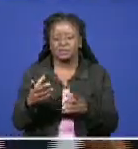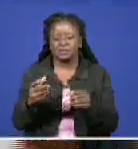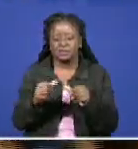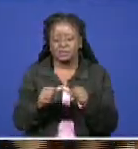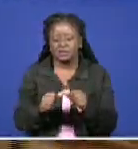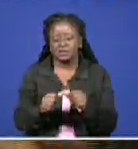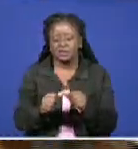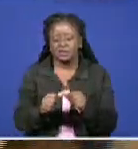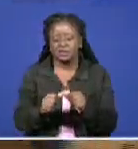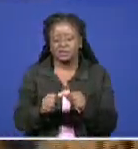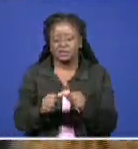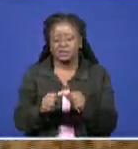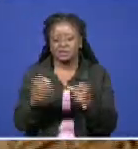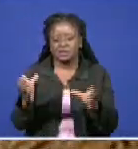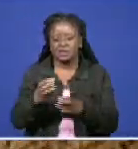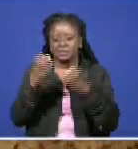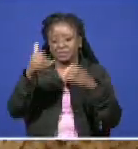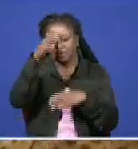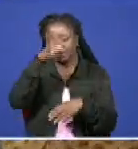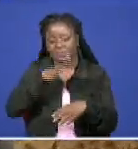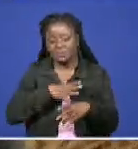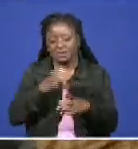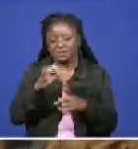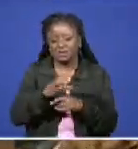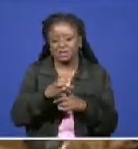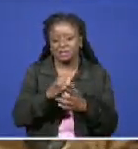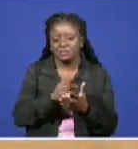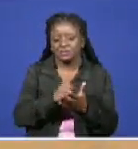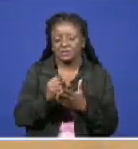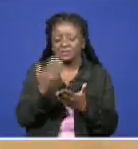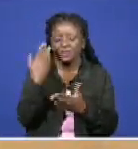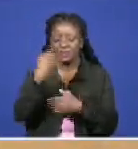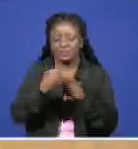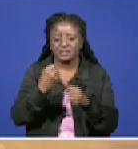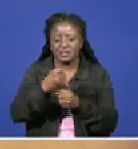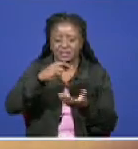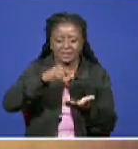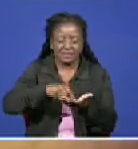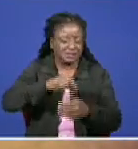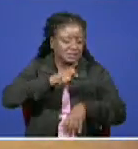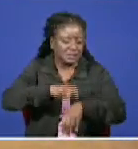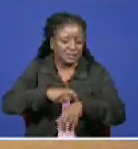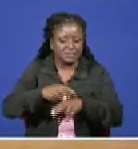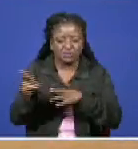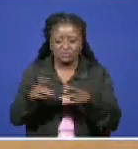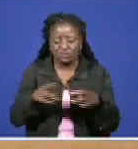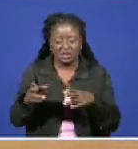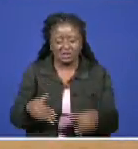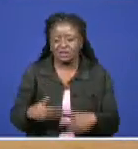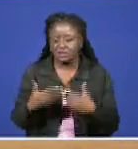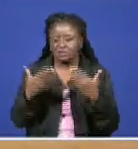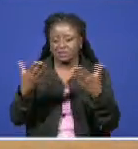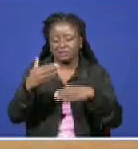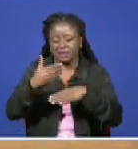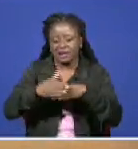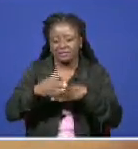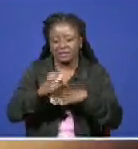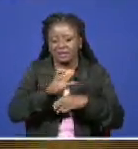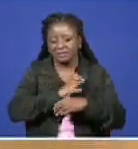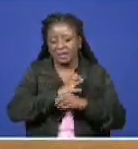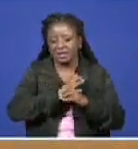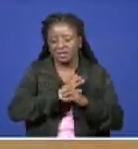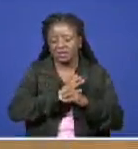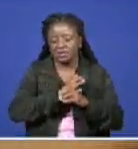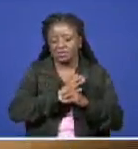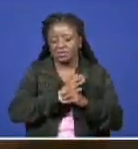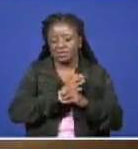Softball Association Men's Championship. Last year this time, he was ready to hang it up after the Commander Security Truckers came